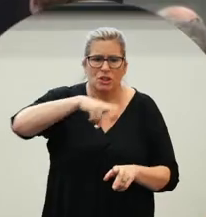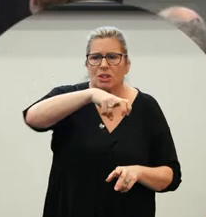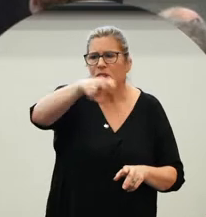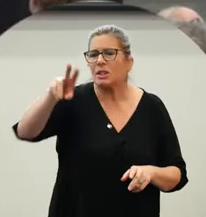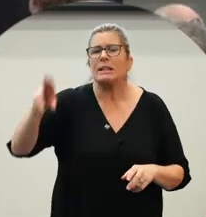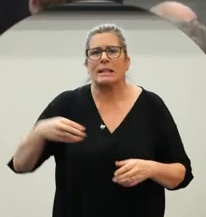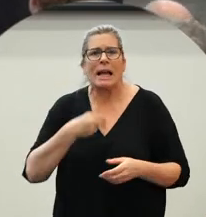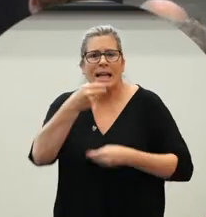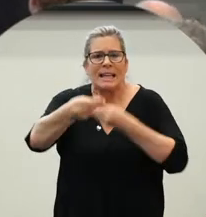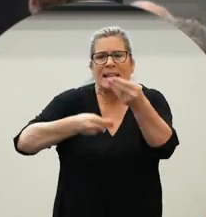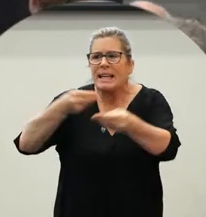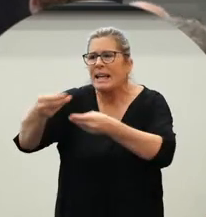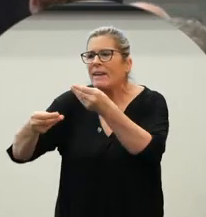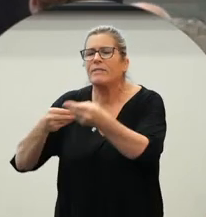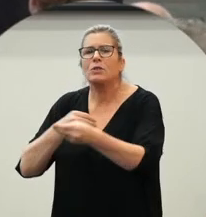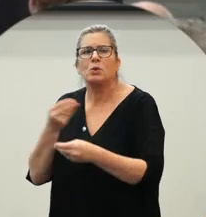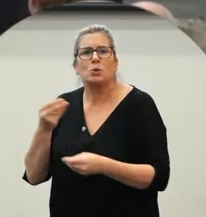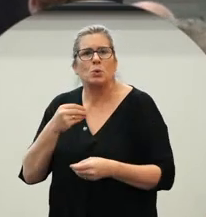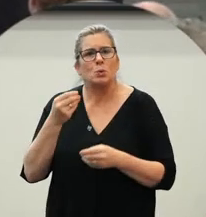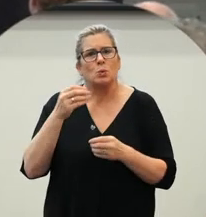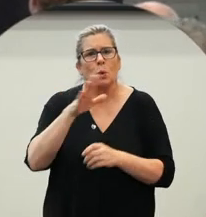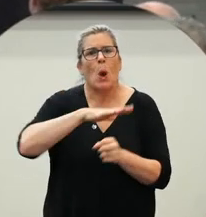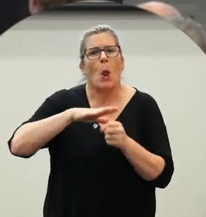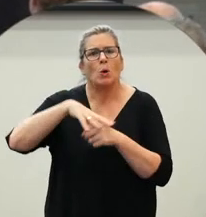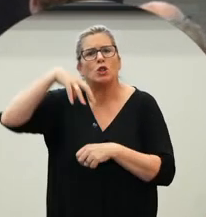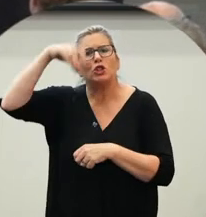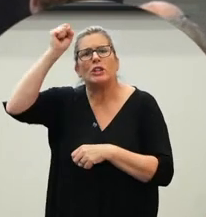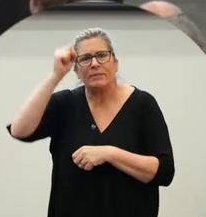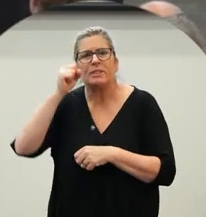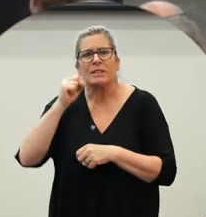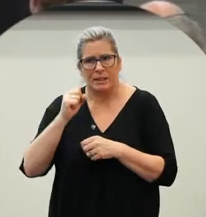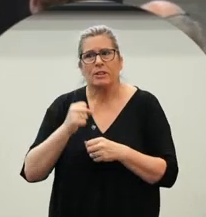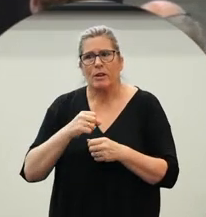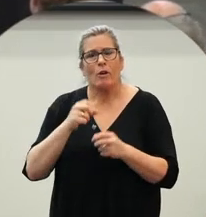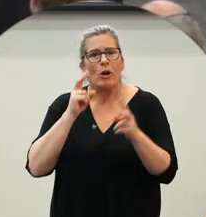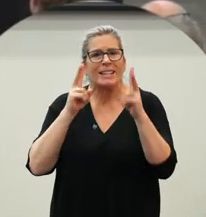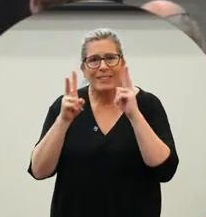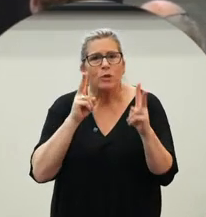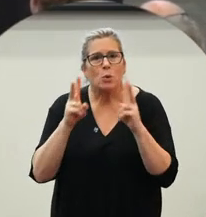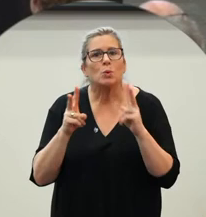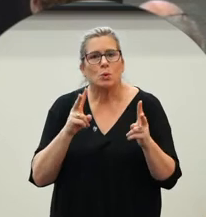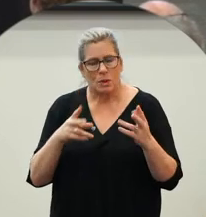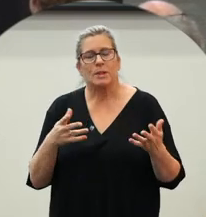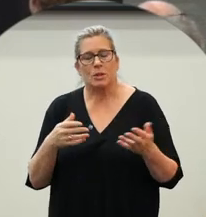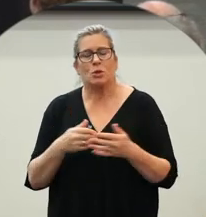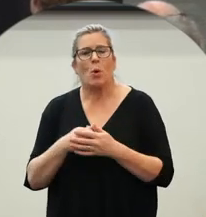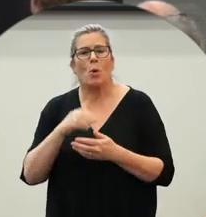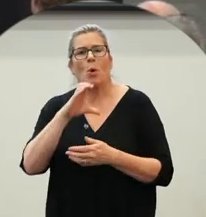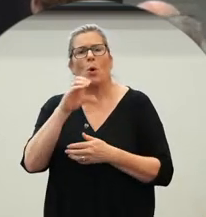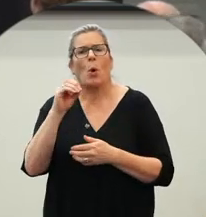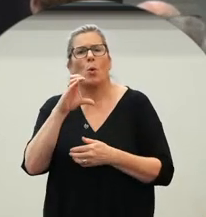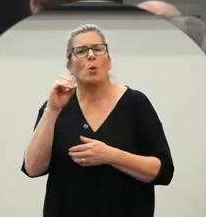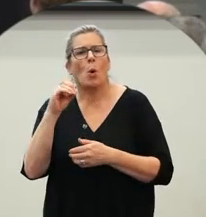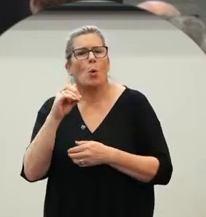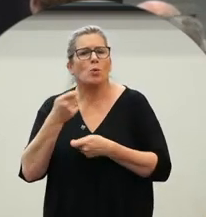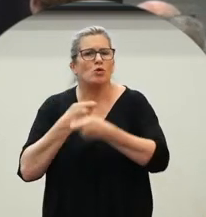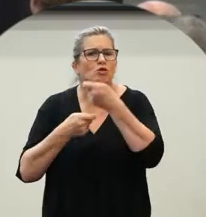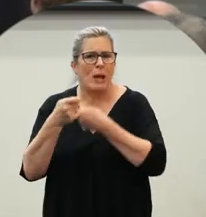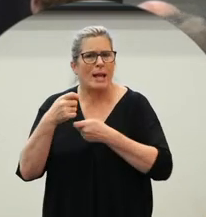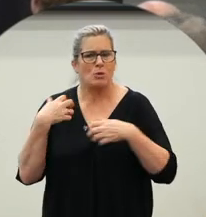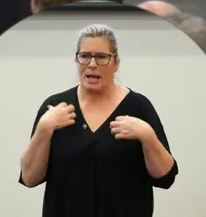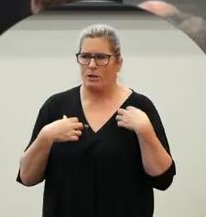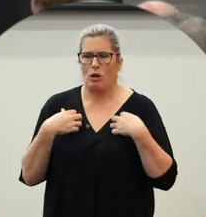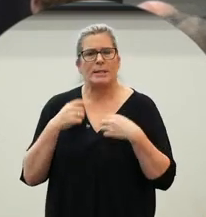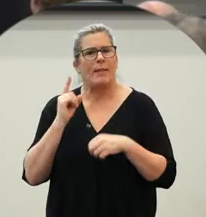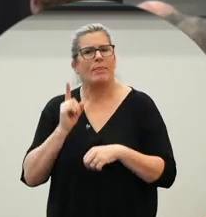could interview people in the villages and learn about their trade, the cocoa trade. She had a big interest in that.